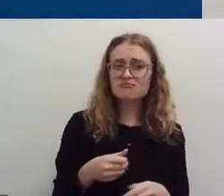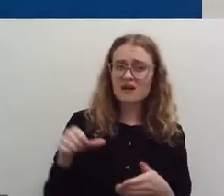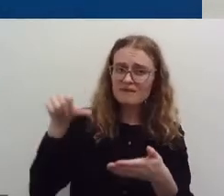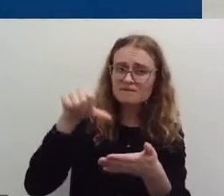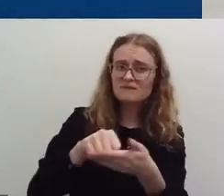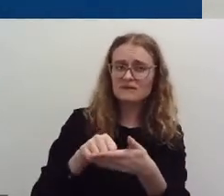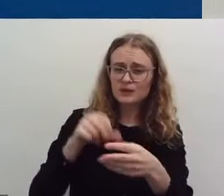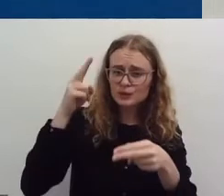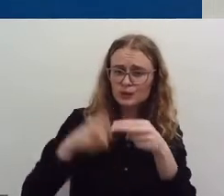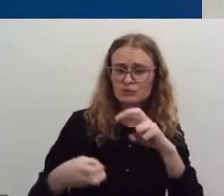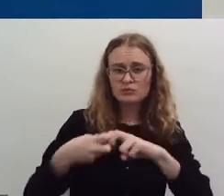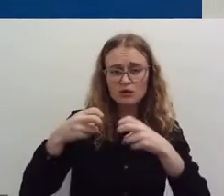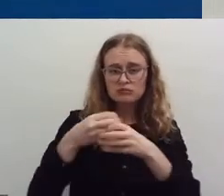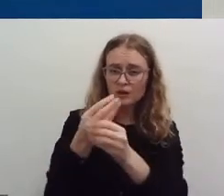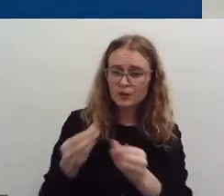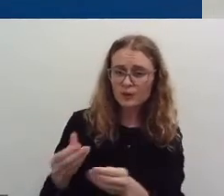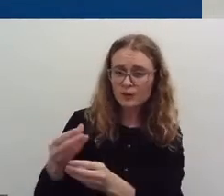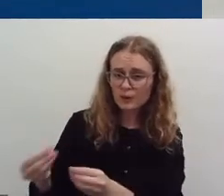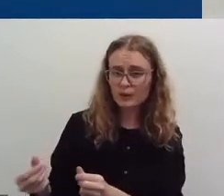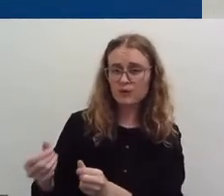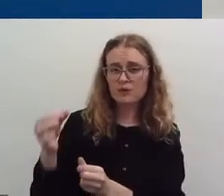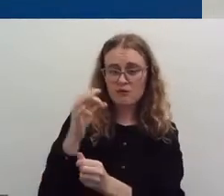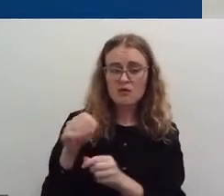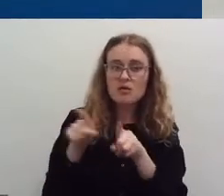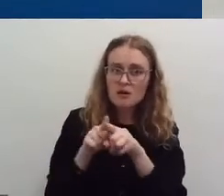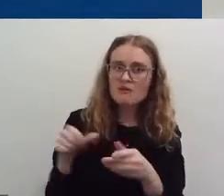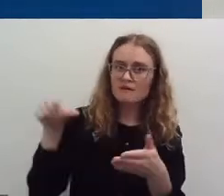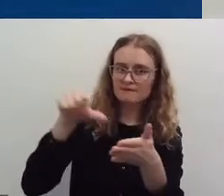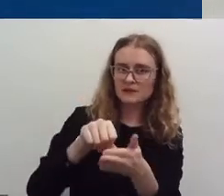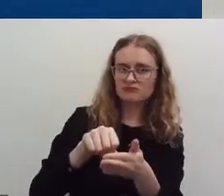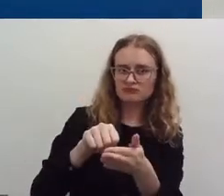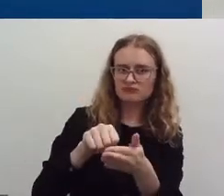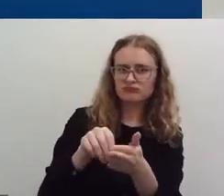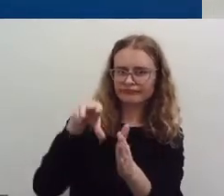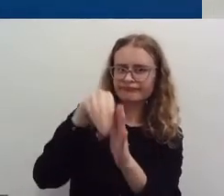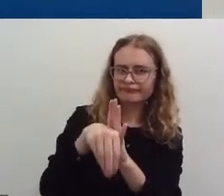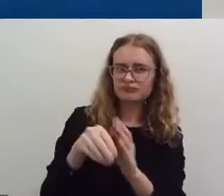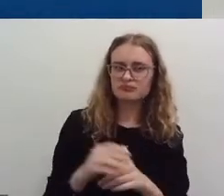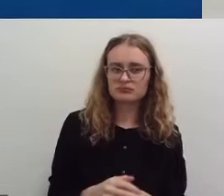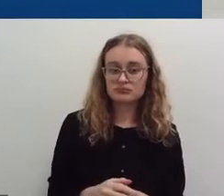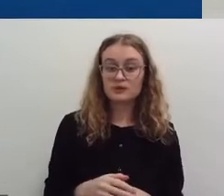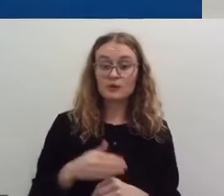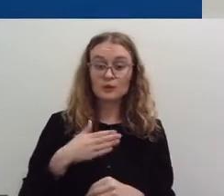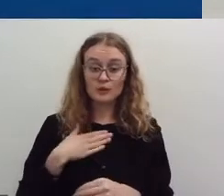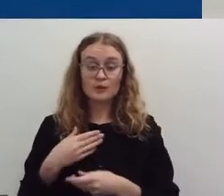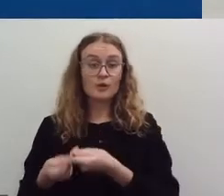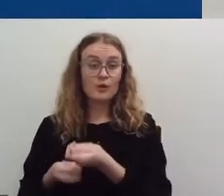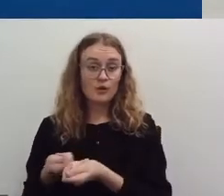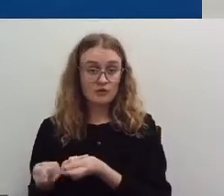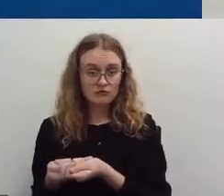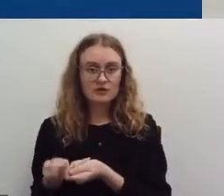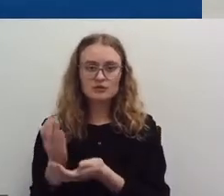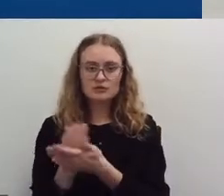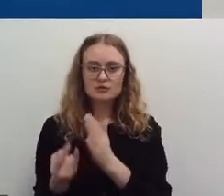many years, we as an organization have supported different kinds of targeted programs, lifting up a variety